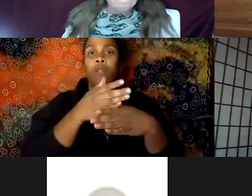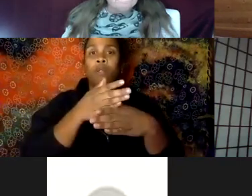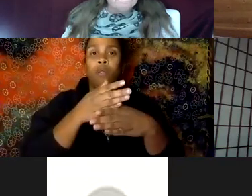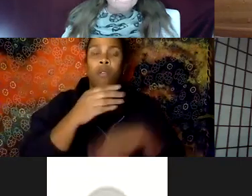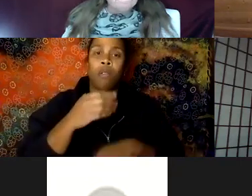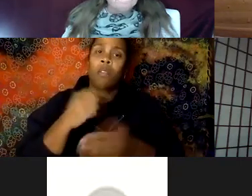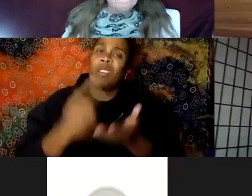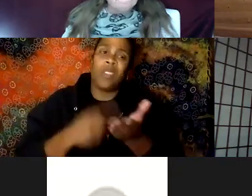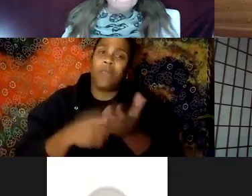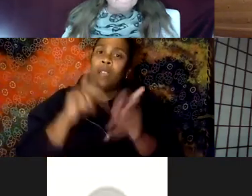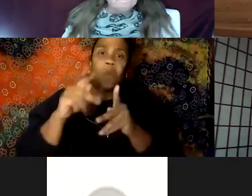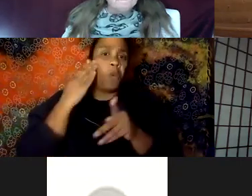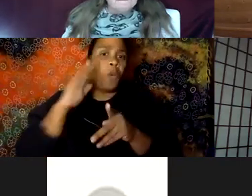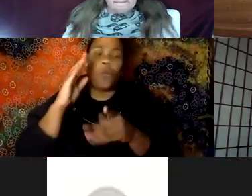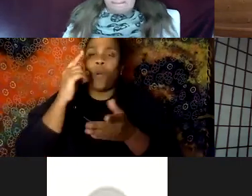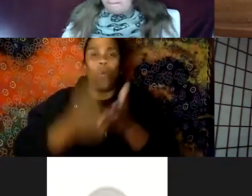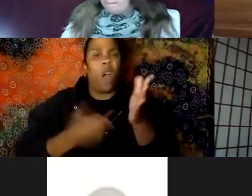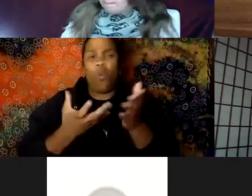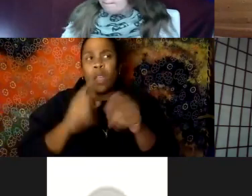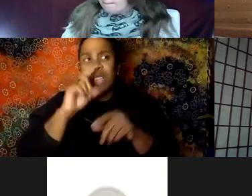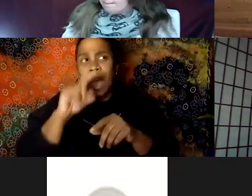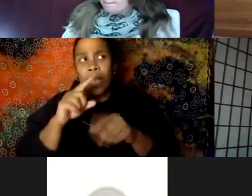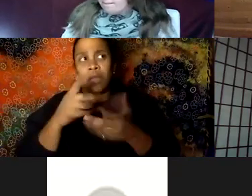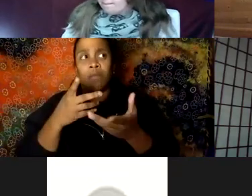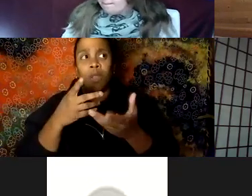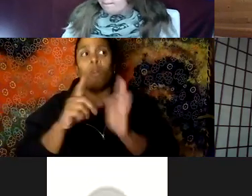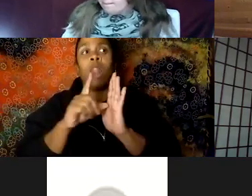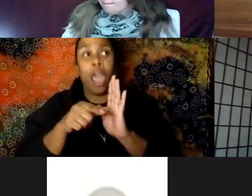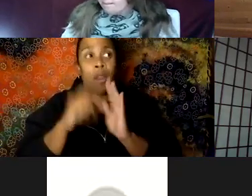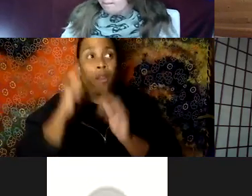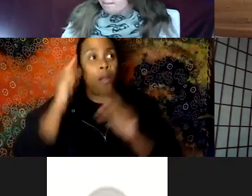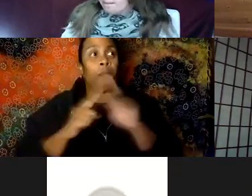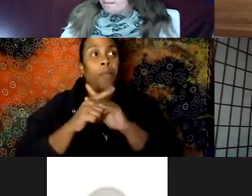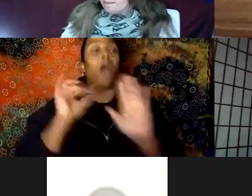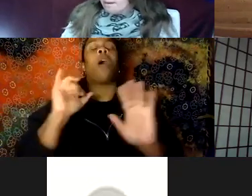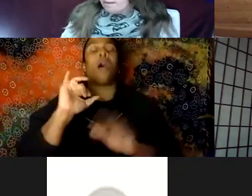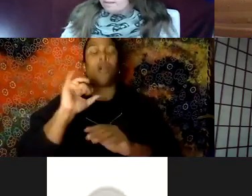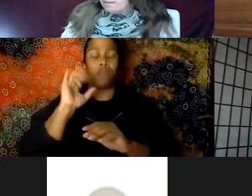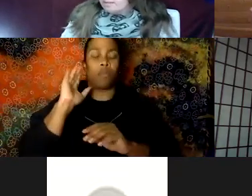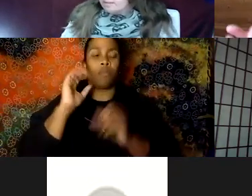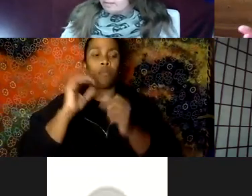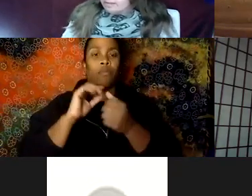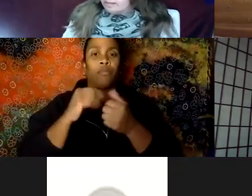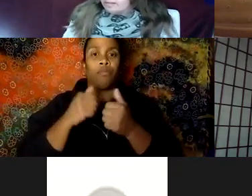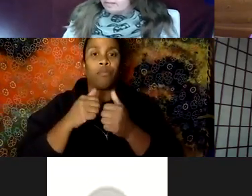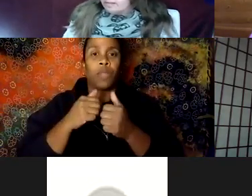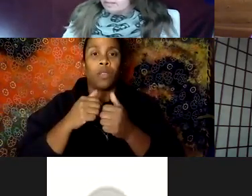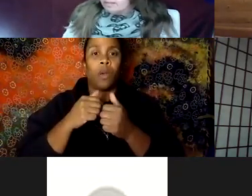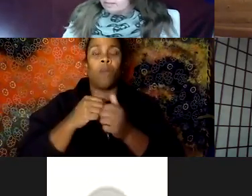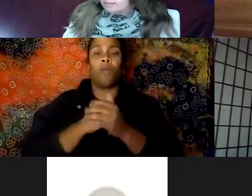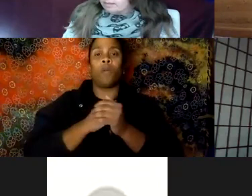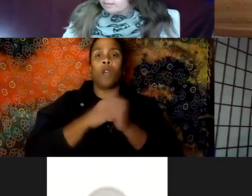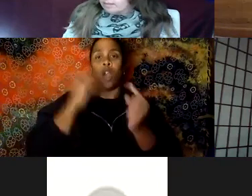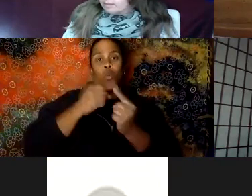ask until we get further in. So practitioners, what our aim is to answer pretty briefly. And then, but as soon as we get a second question,